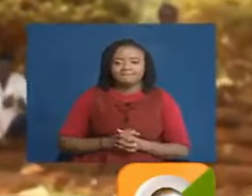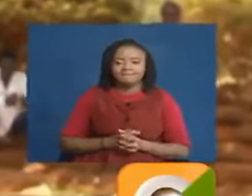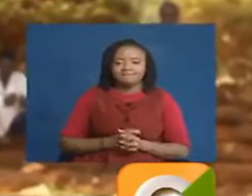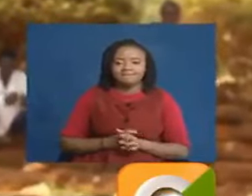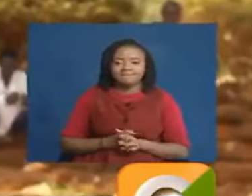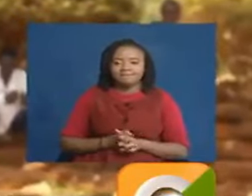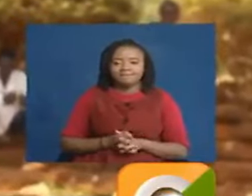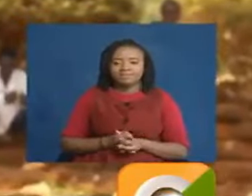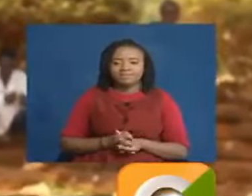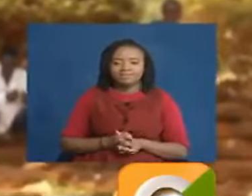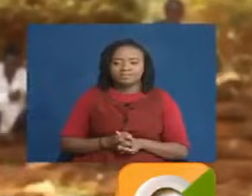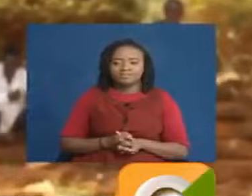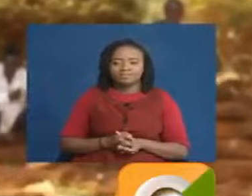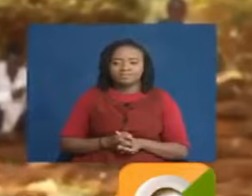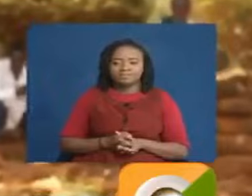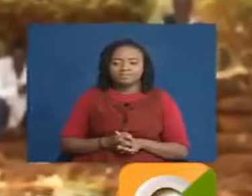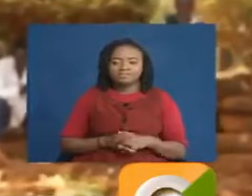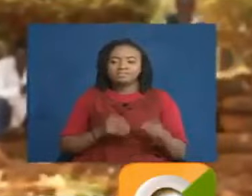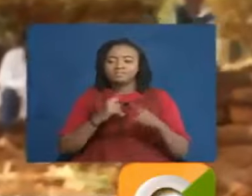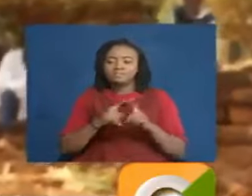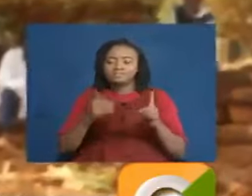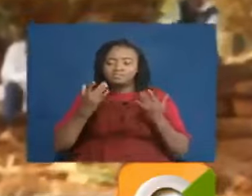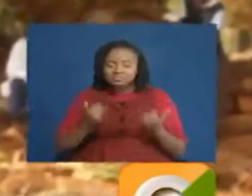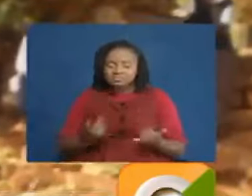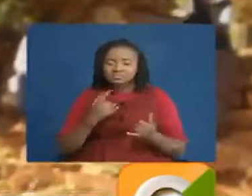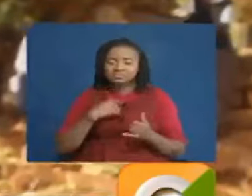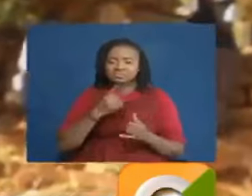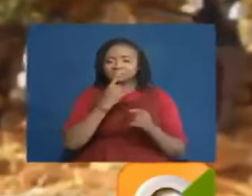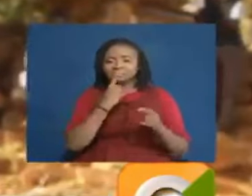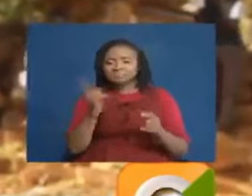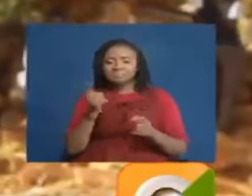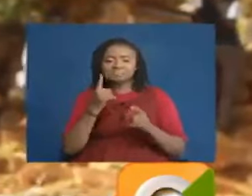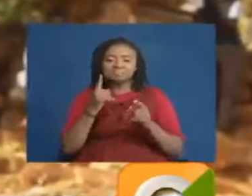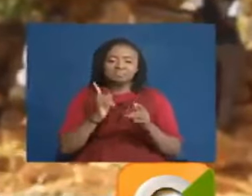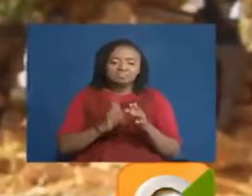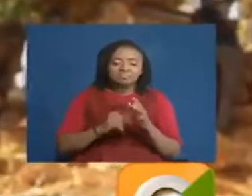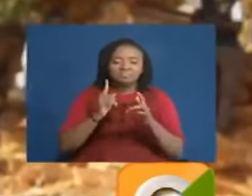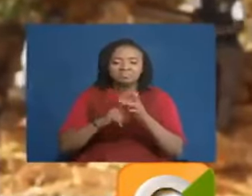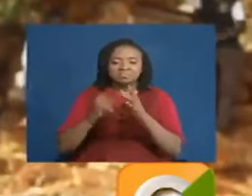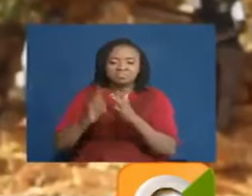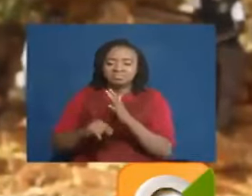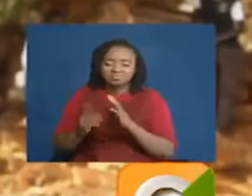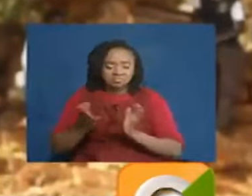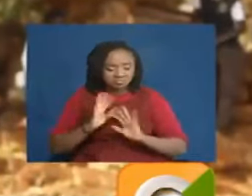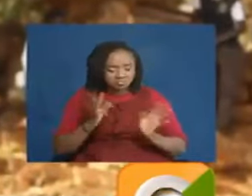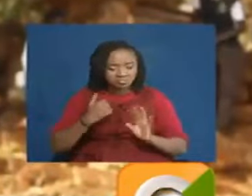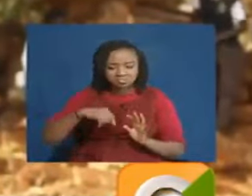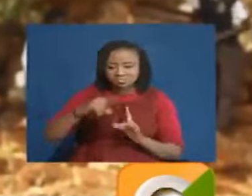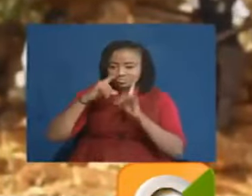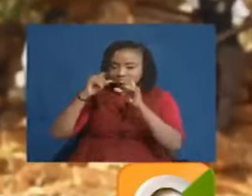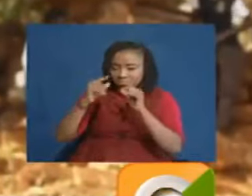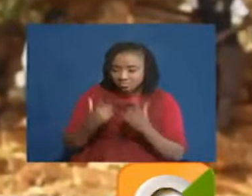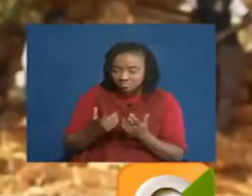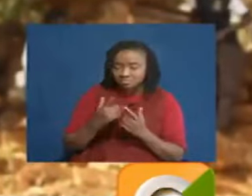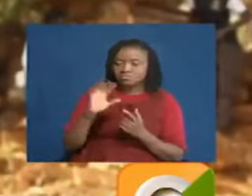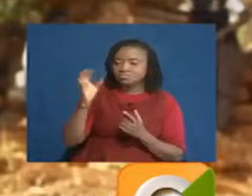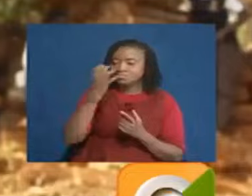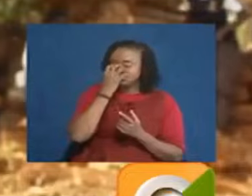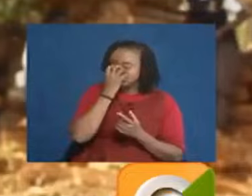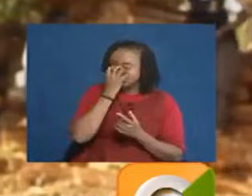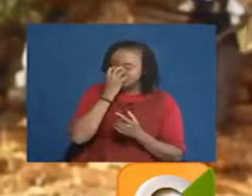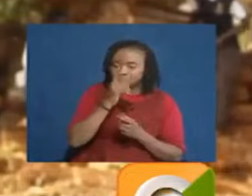Iyo maneno tumetoa kabisa, ati wengine sijui wapi na wengine wapi. Iyo tumesema rais wetu